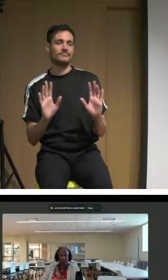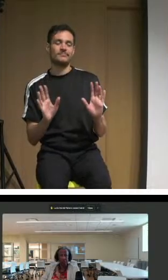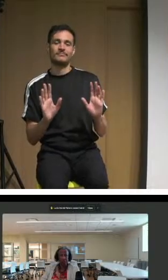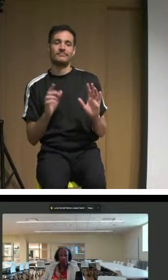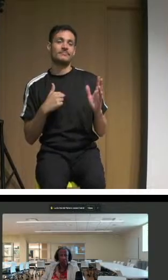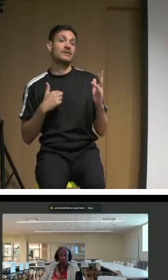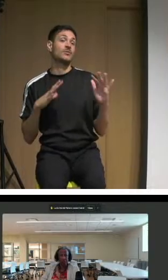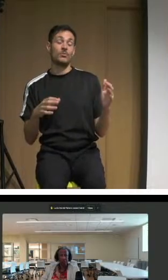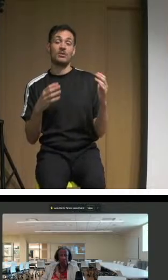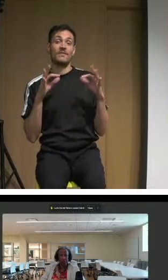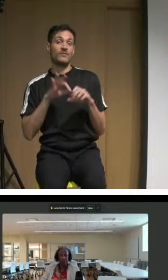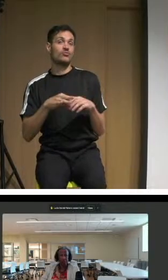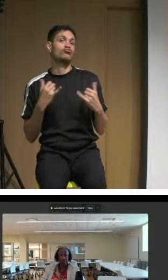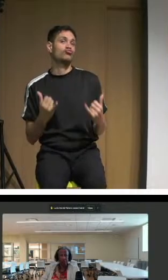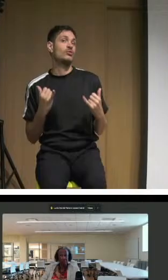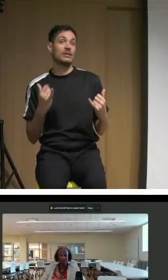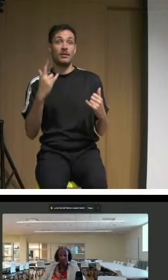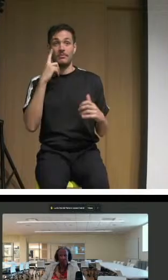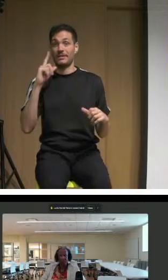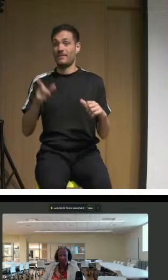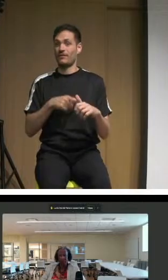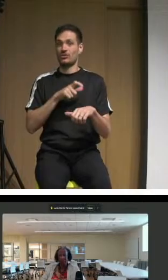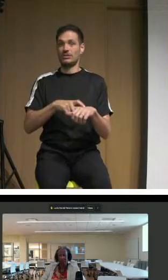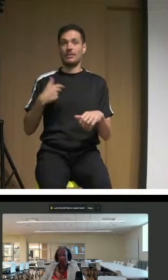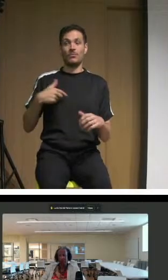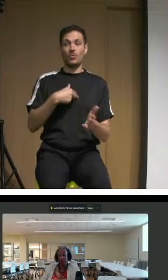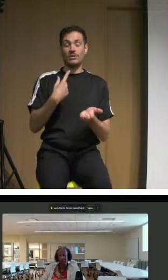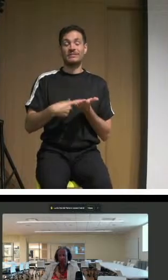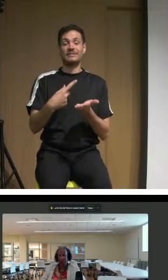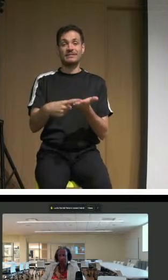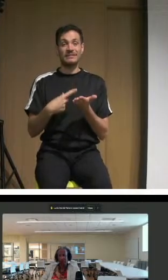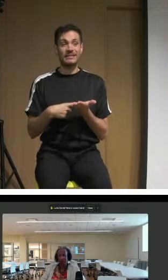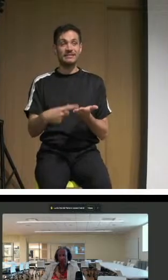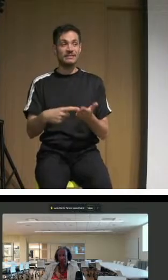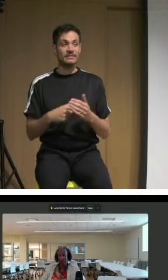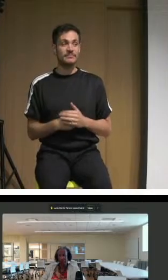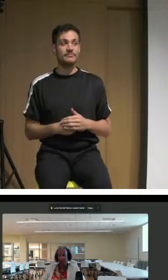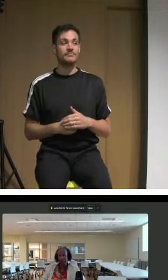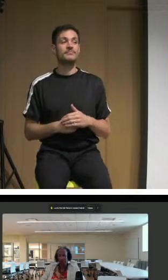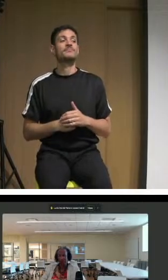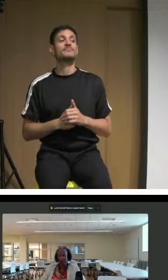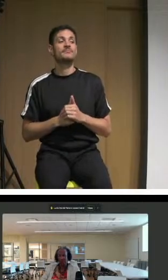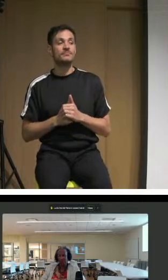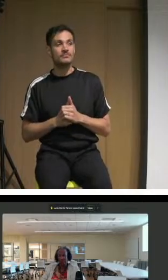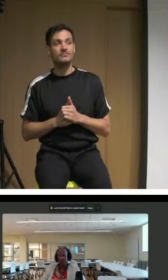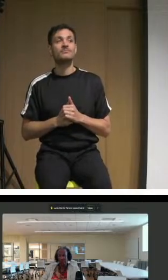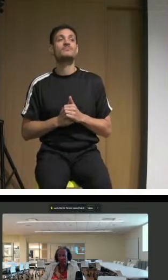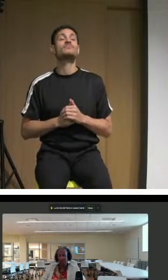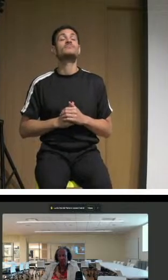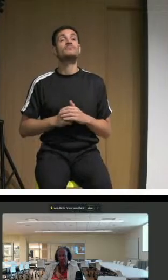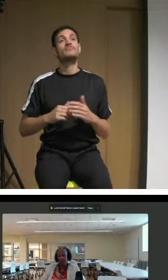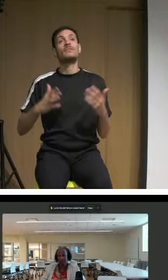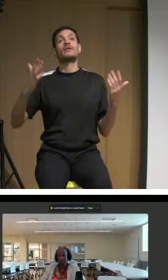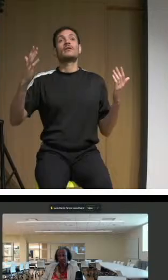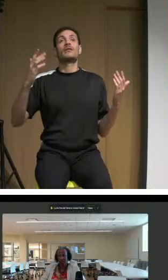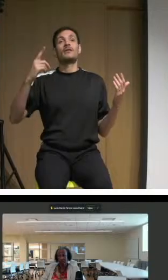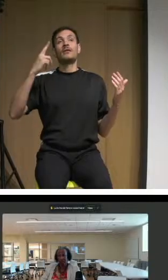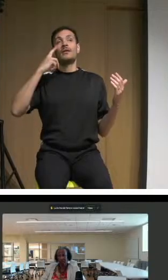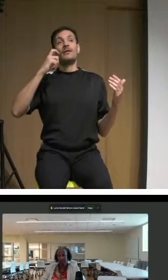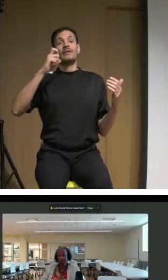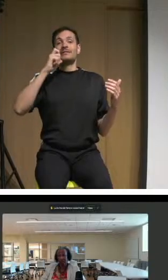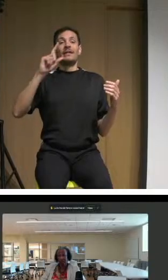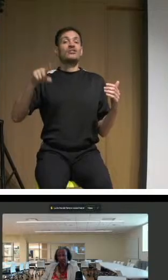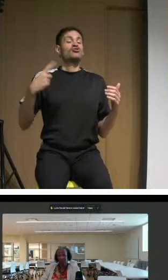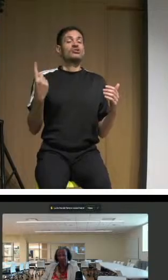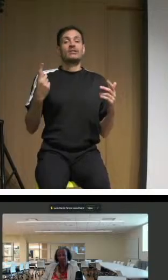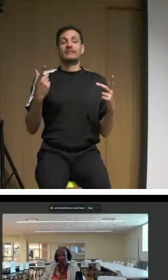public, I think we should ruminate a bit. I know it's going to add time, but I think the questions that were raised, because it's not just about the auspiciousness